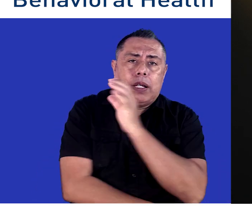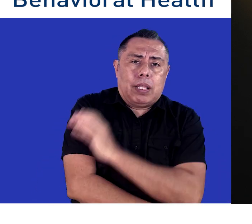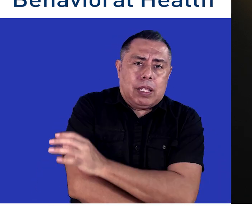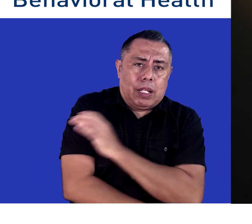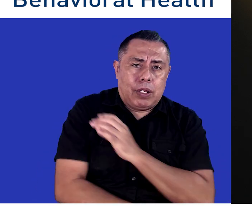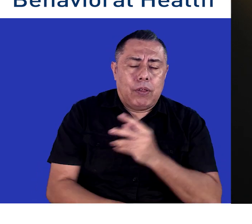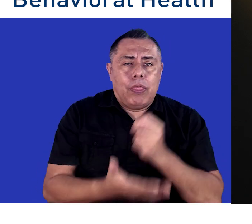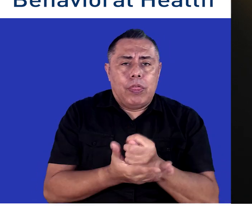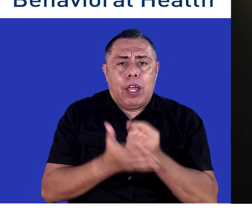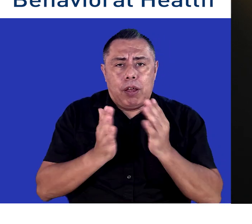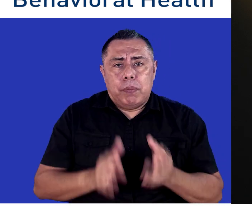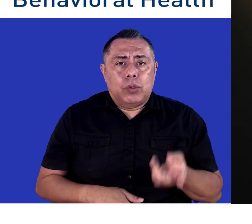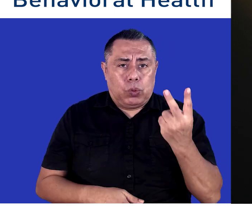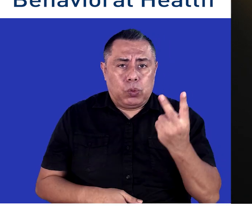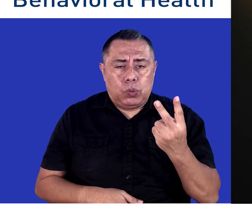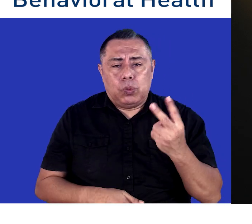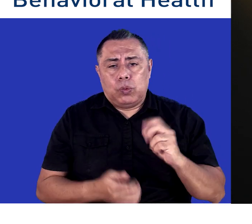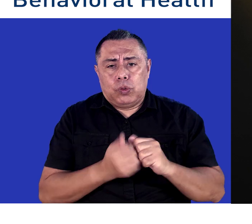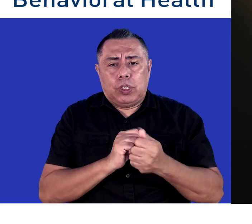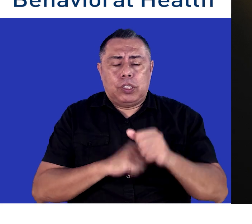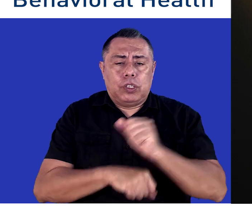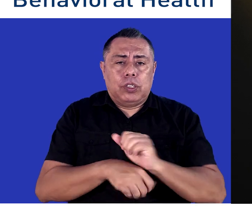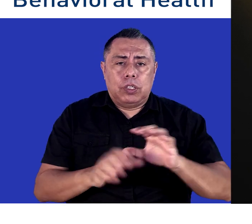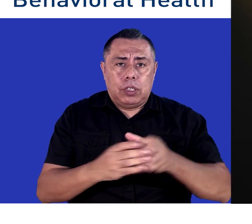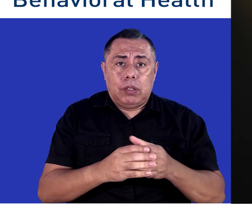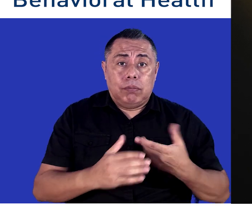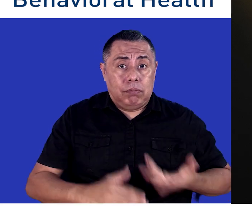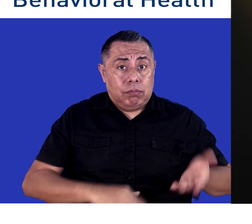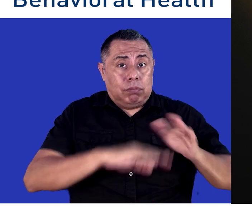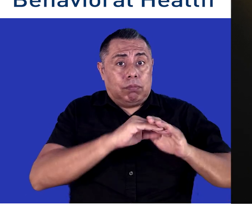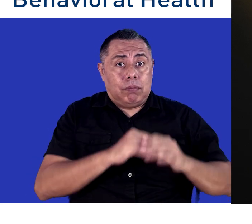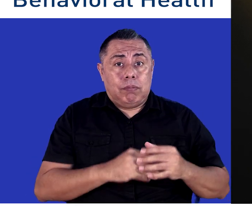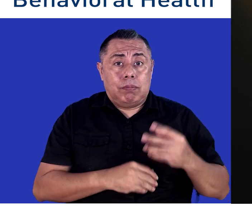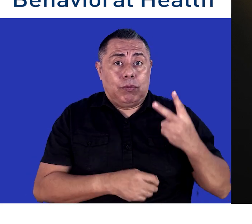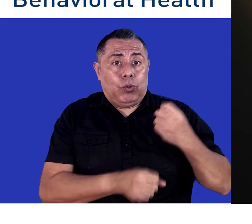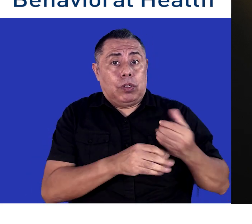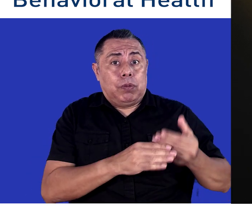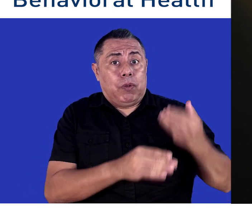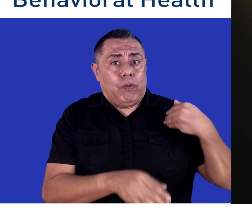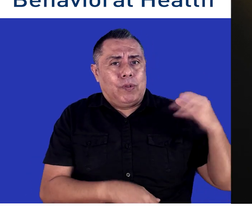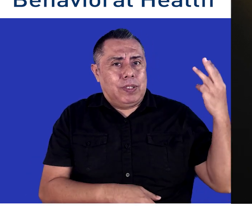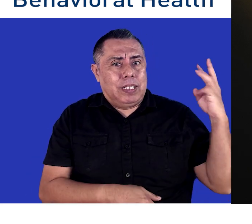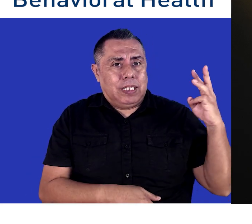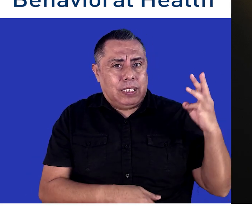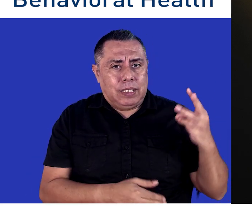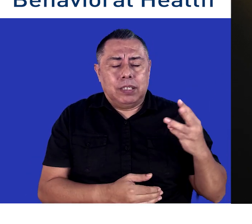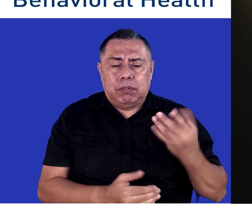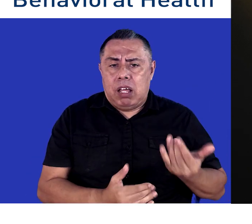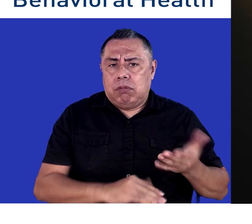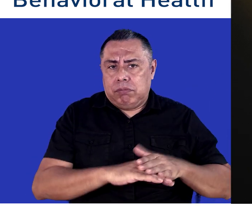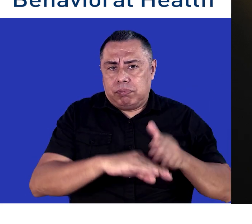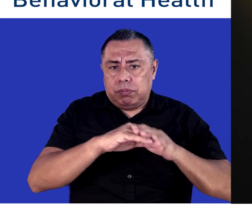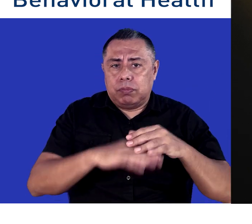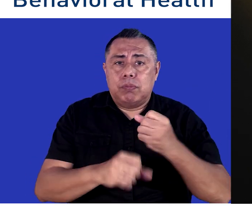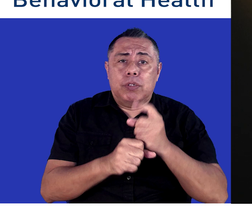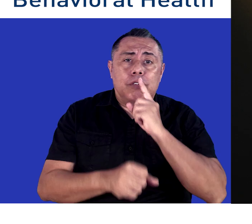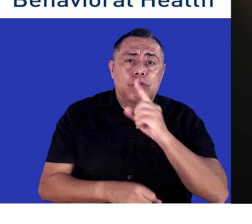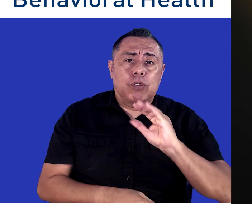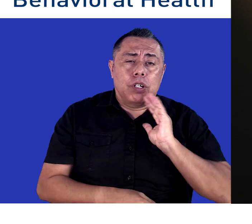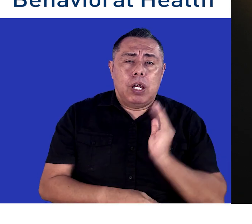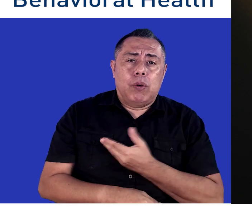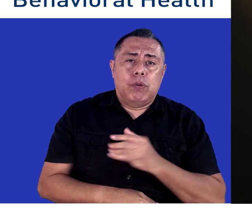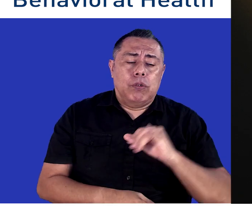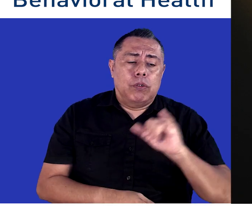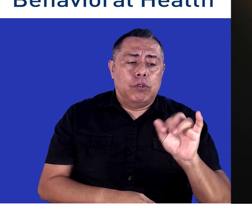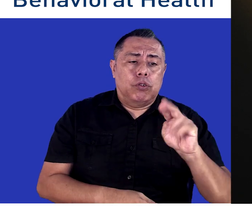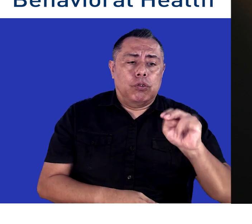Clinical Therapist 2 job classifications. This is an increase from the 16 participants who passed the prior year. Making sure that our